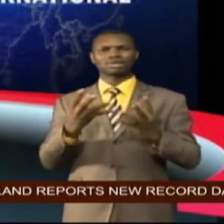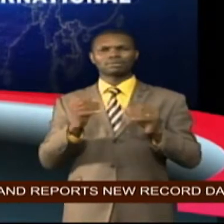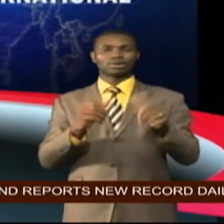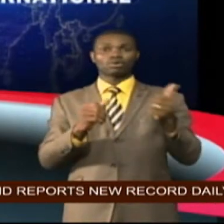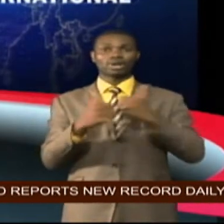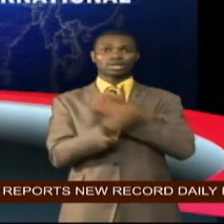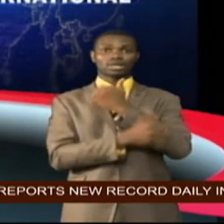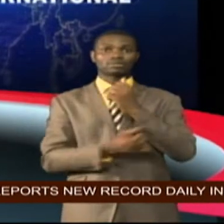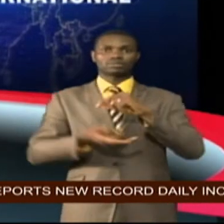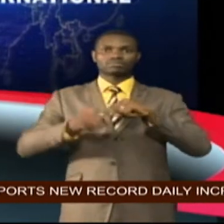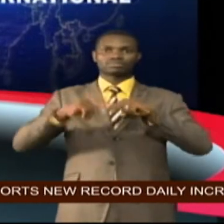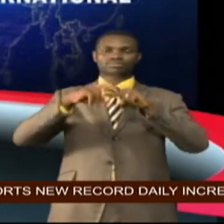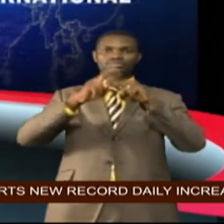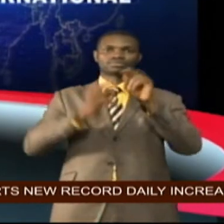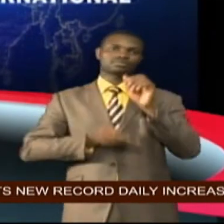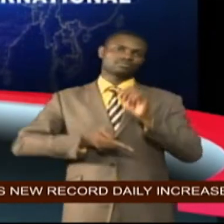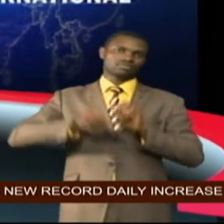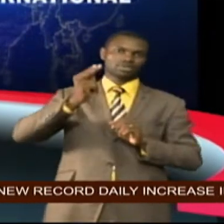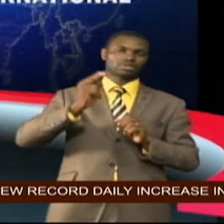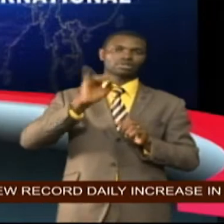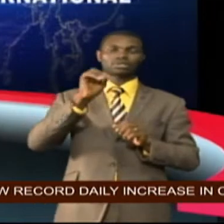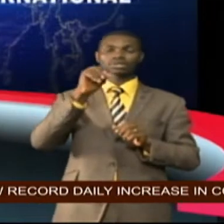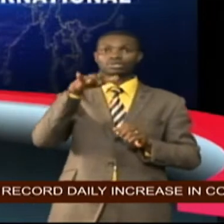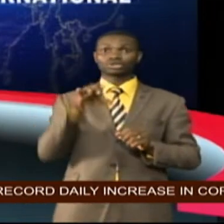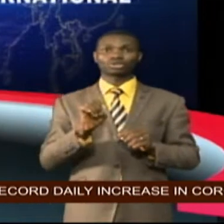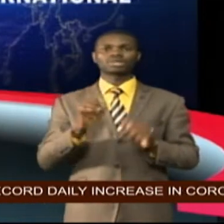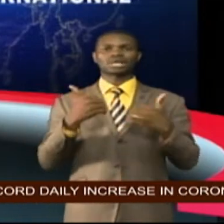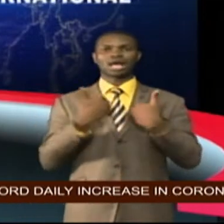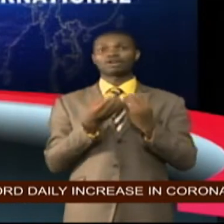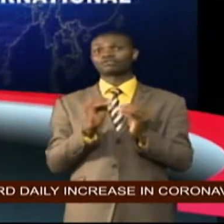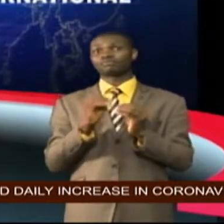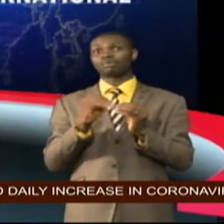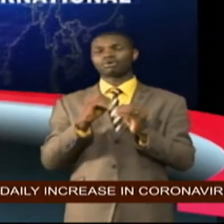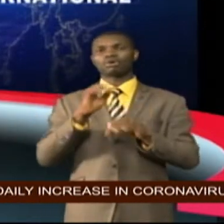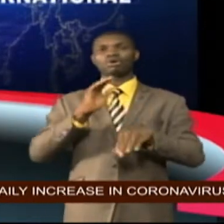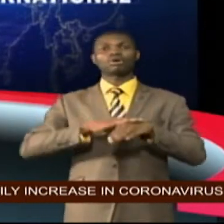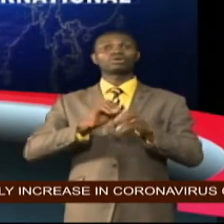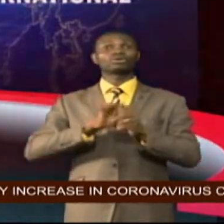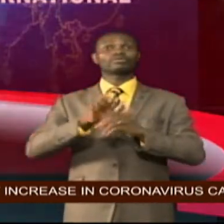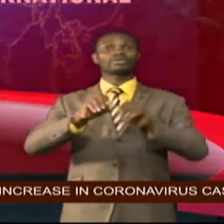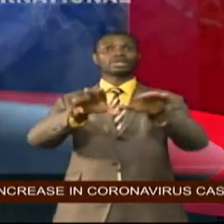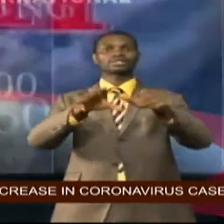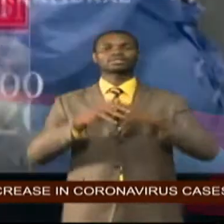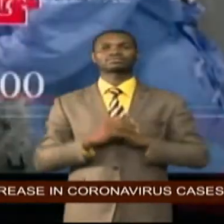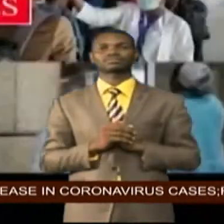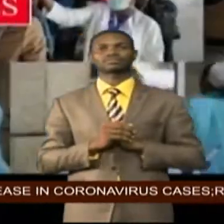in new cases. Joyce Ometu has an update on the pandemic.